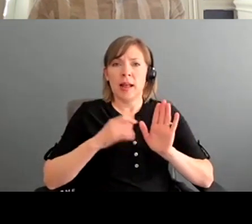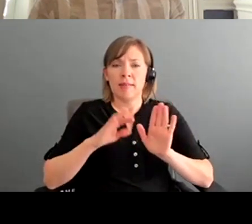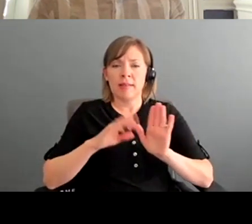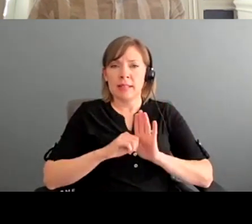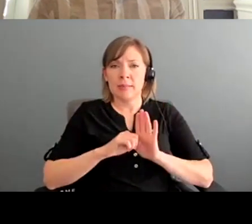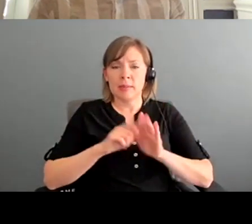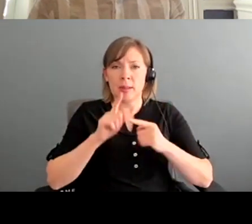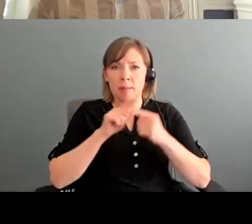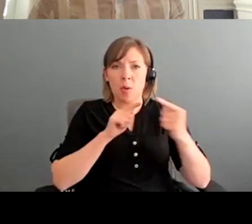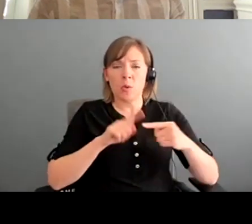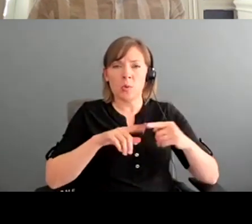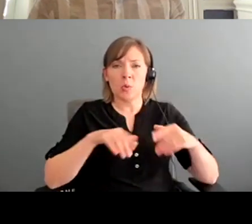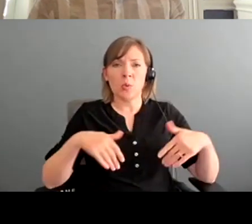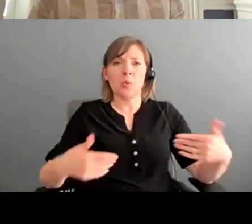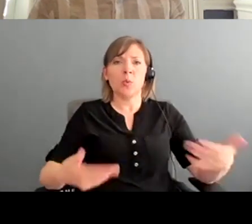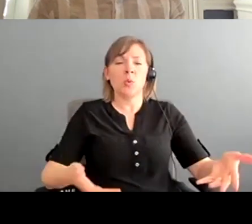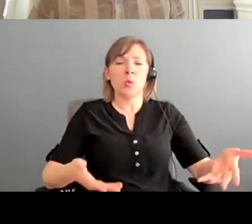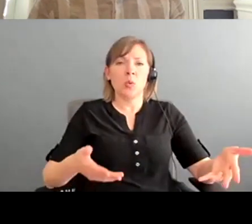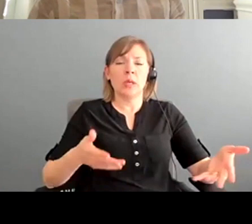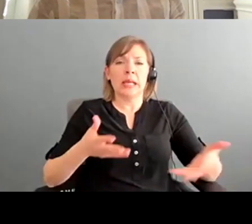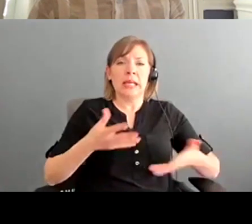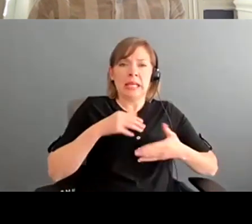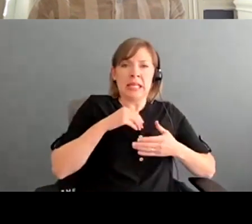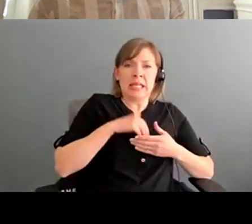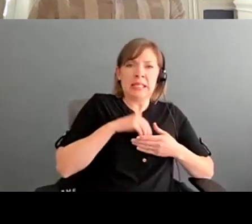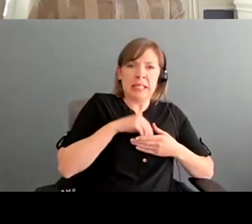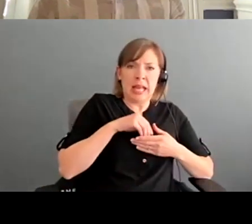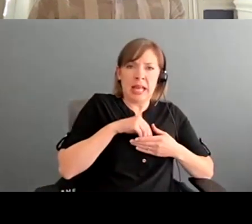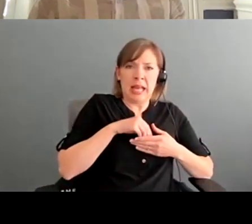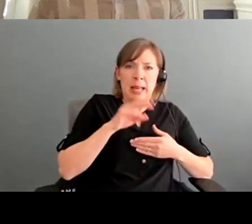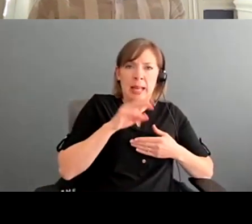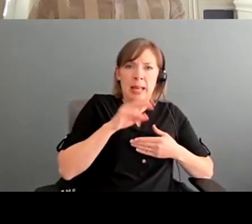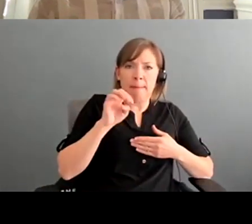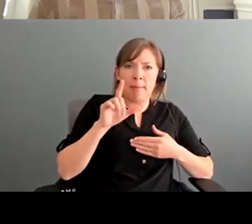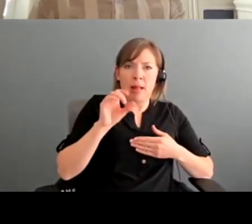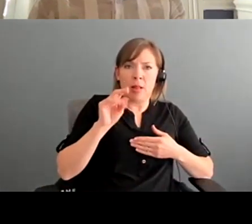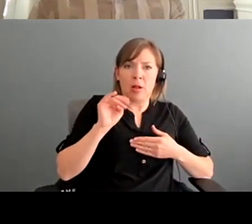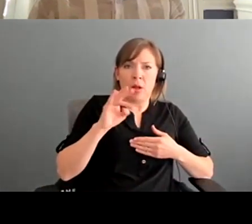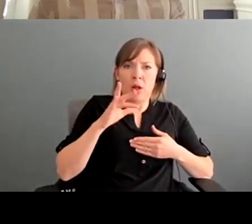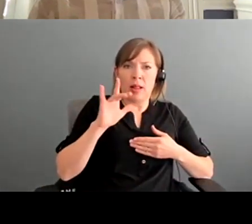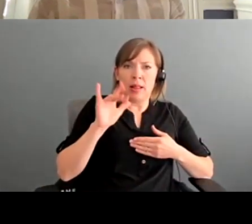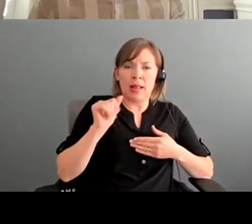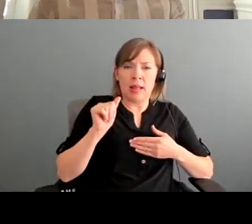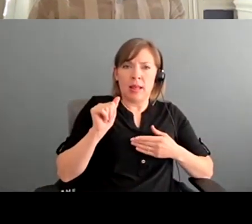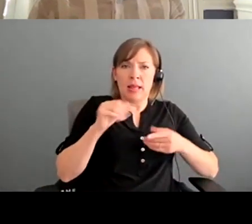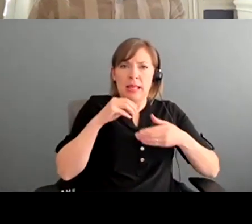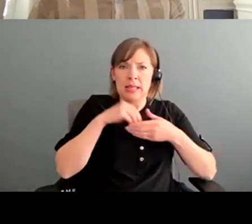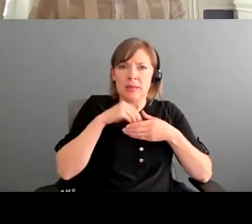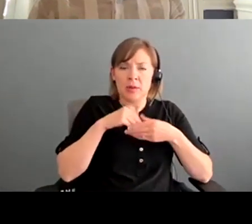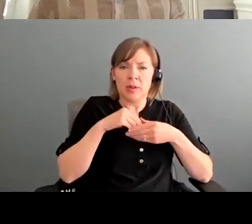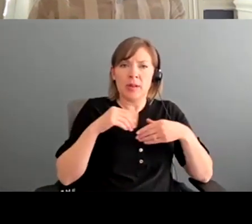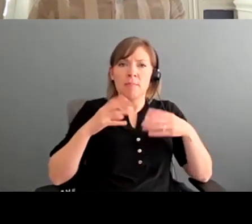to melancholia, which is much more kind of introverted and more